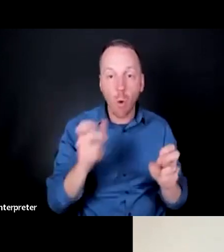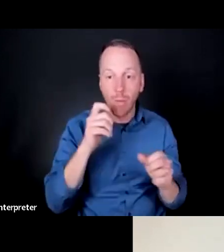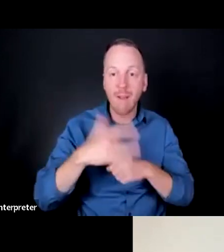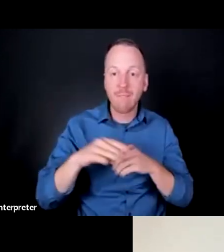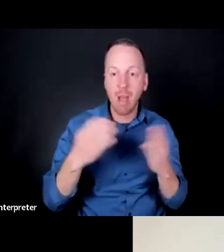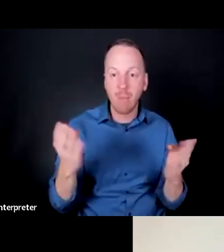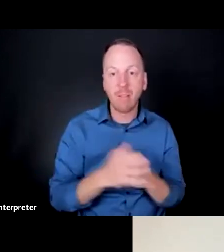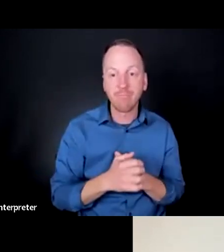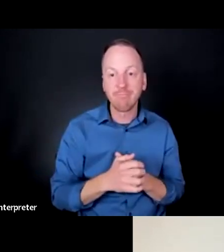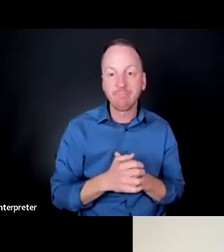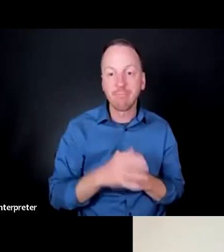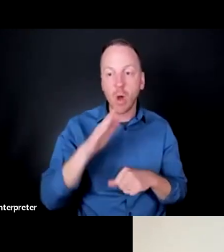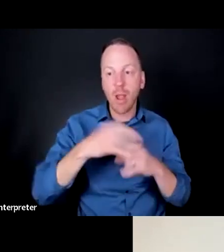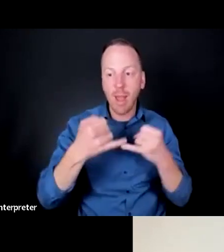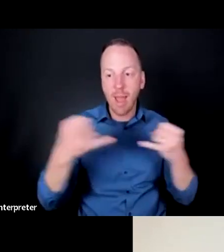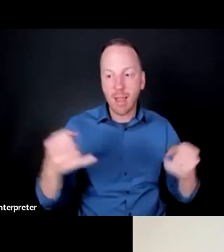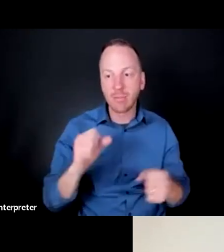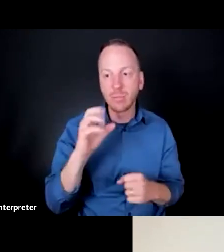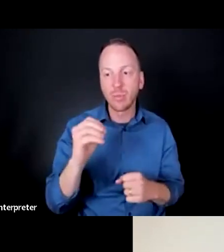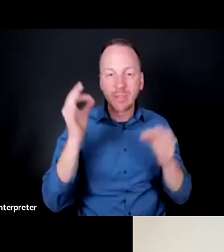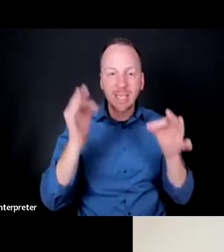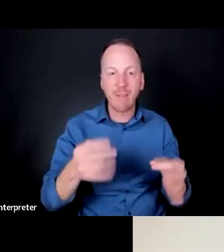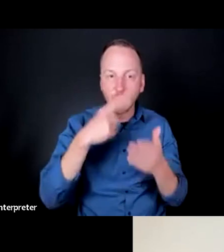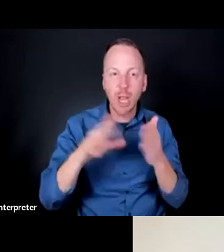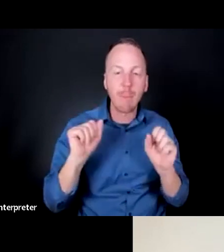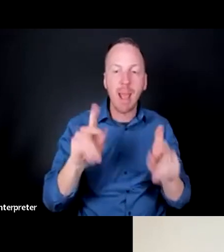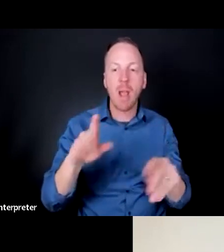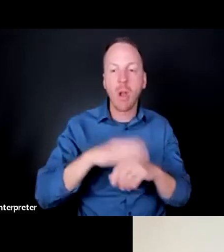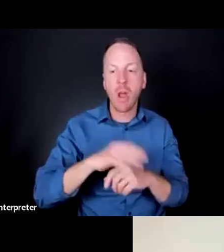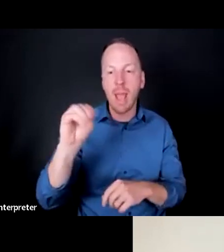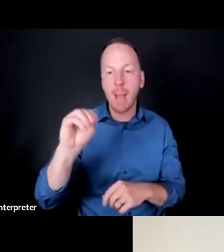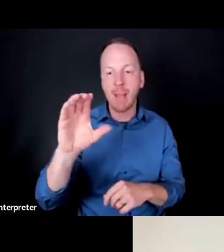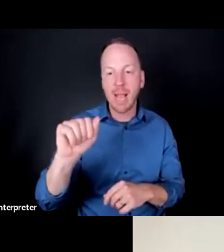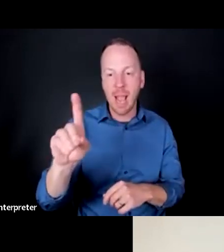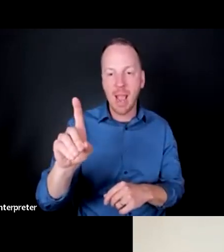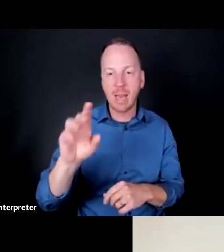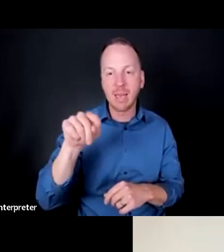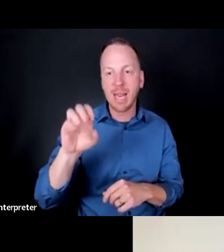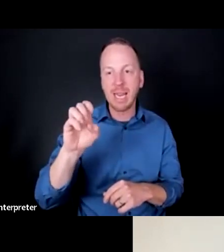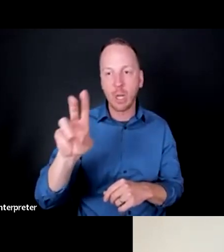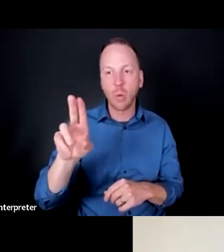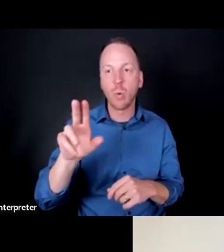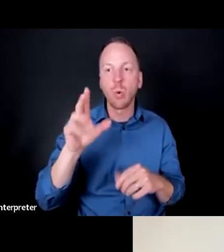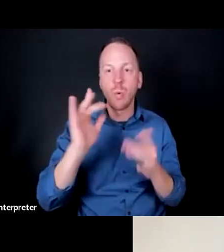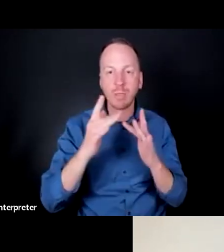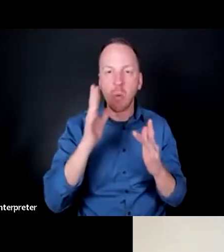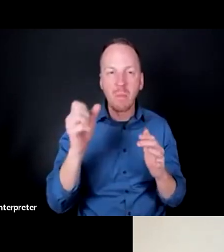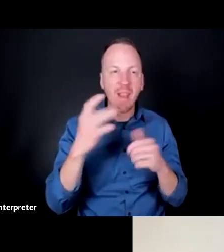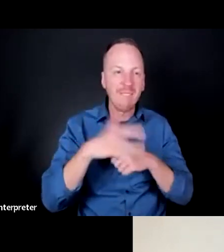available online. So definitely check back on the mcad.edu